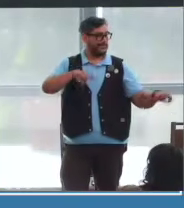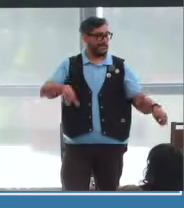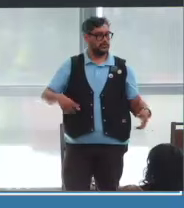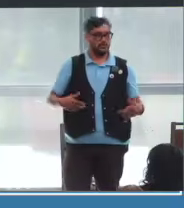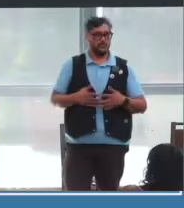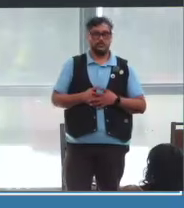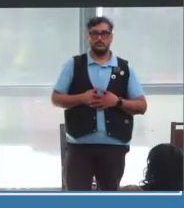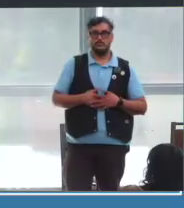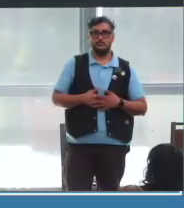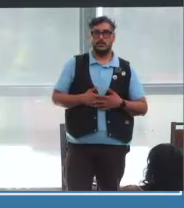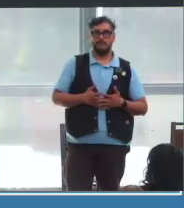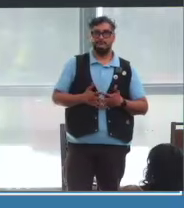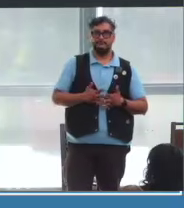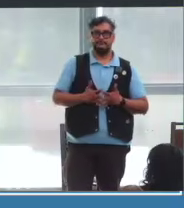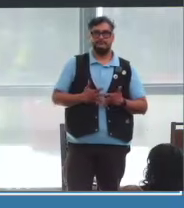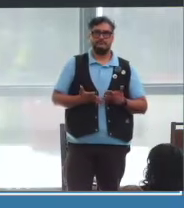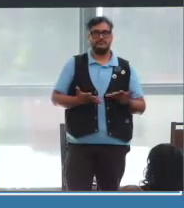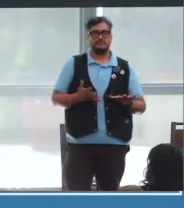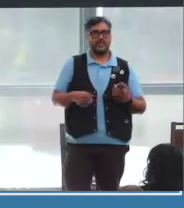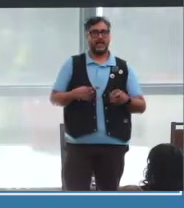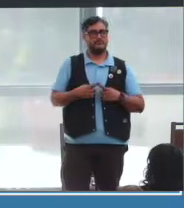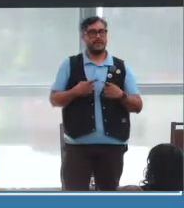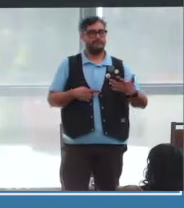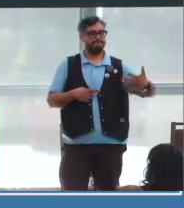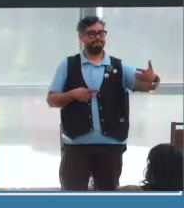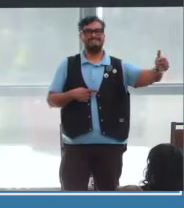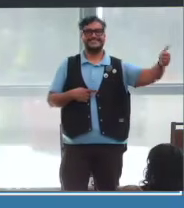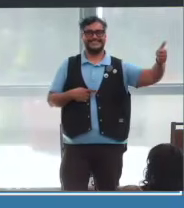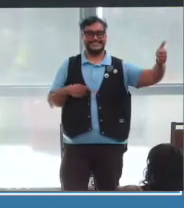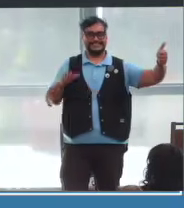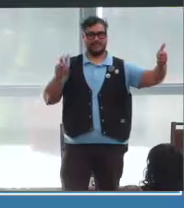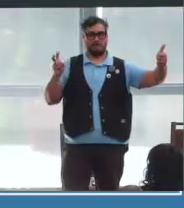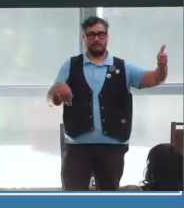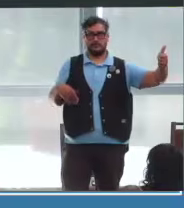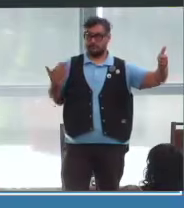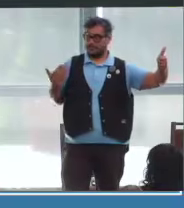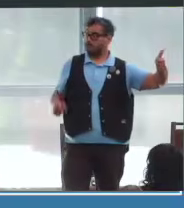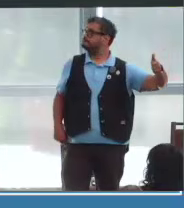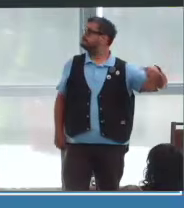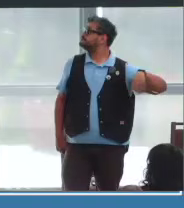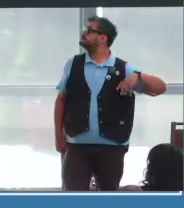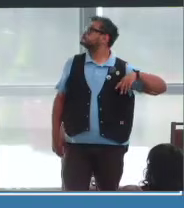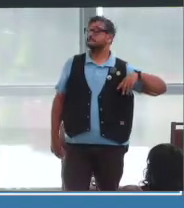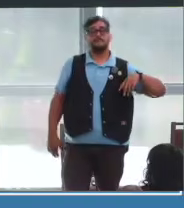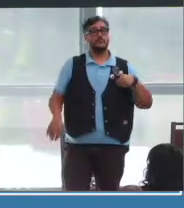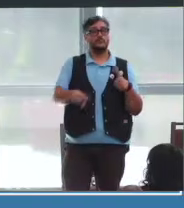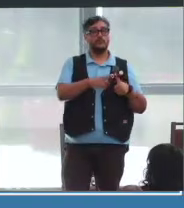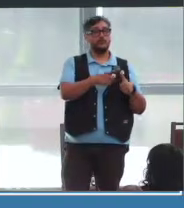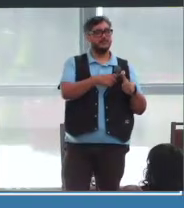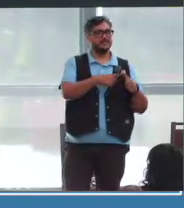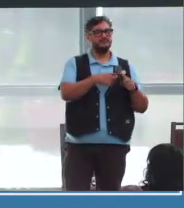answers about 10 different topics, which are here. The first is the